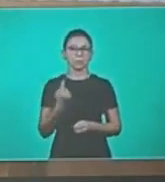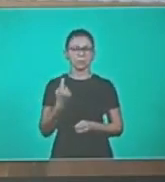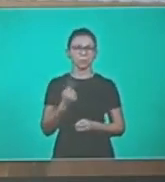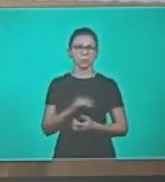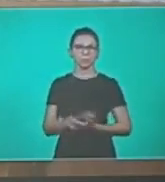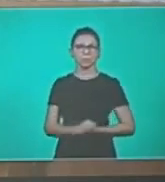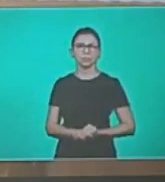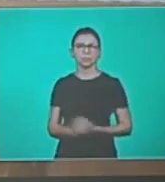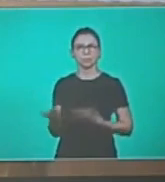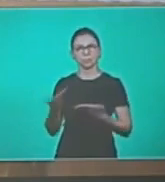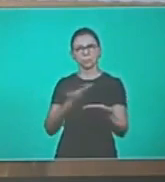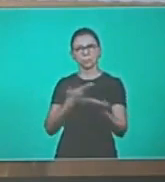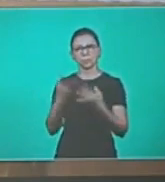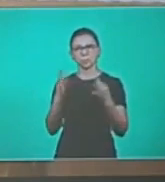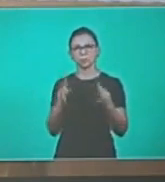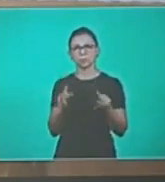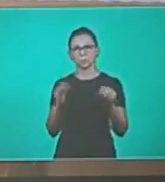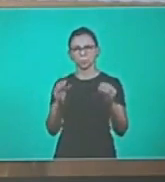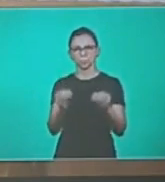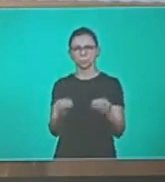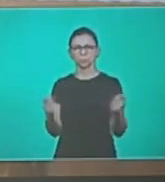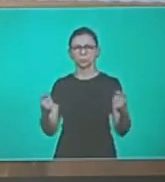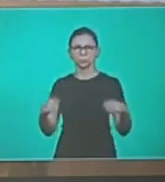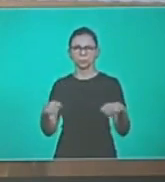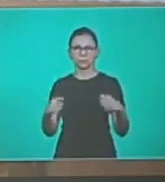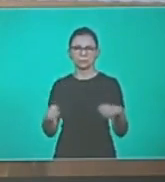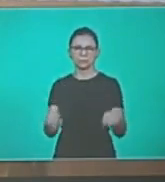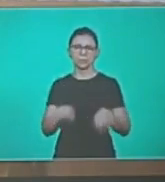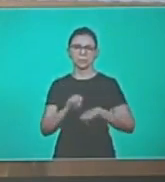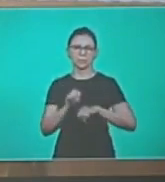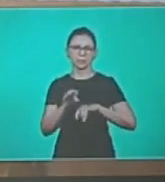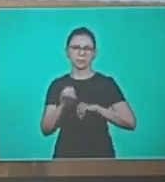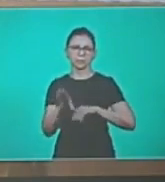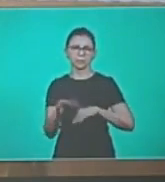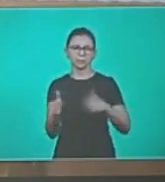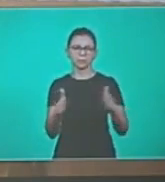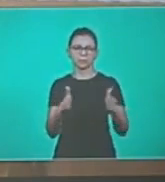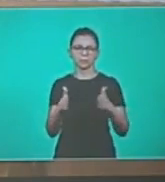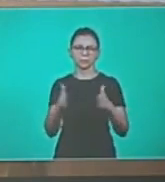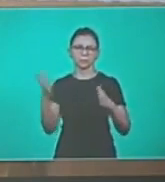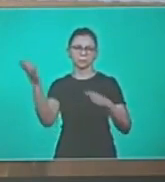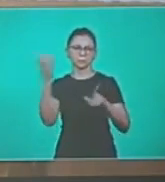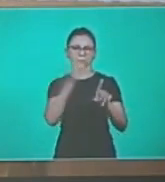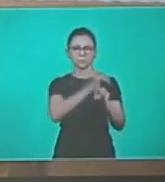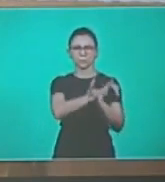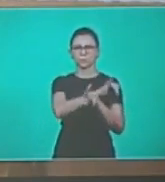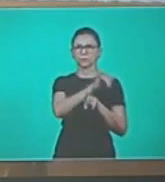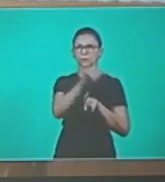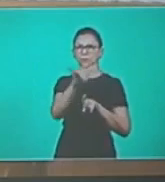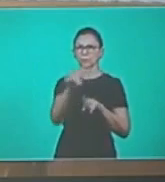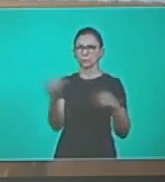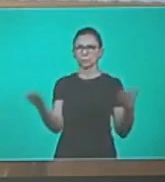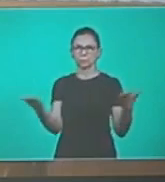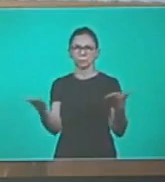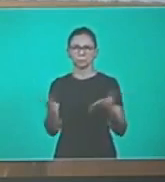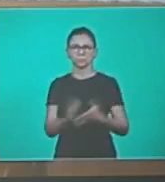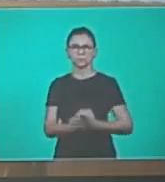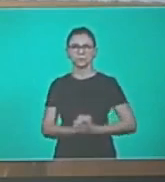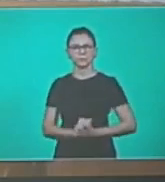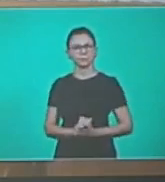bringing everything which is necessary for this special prophetic moment that we are living